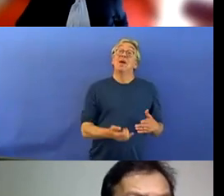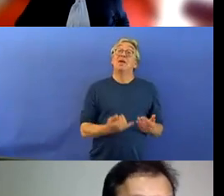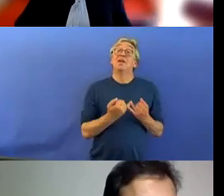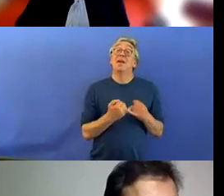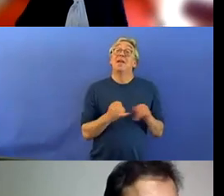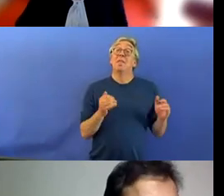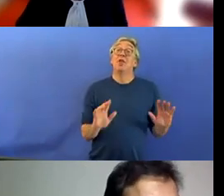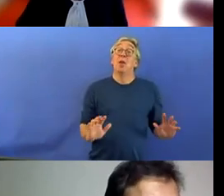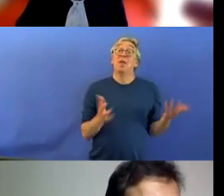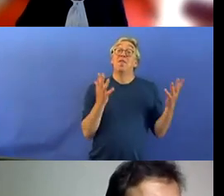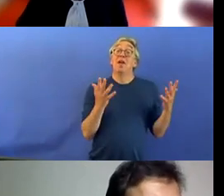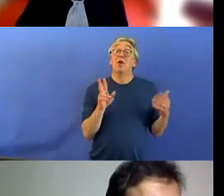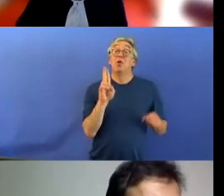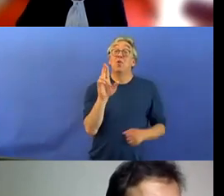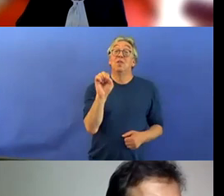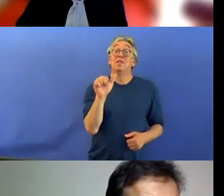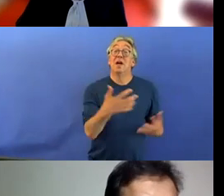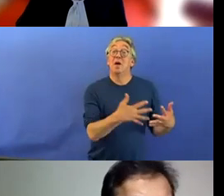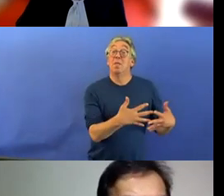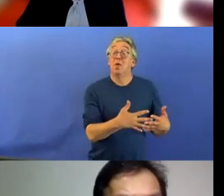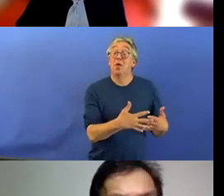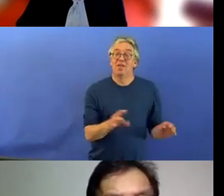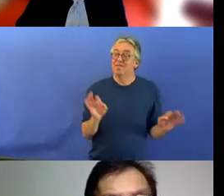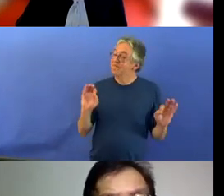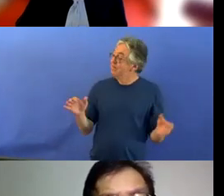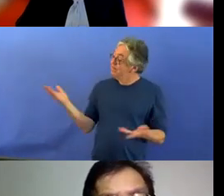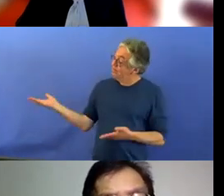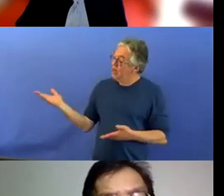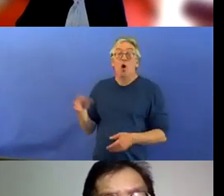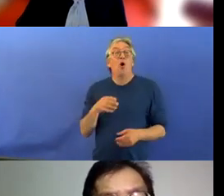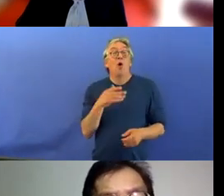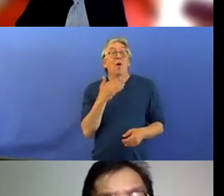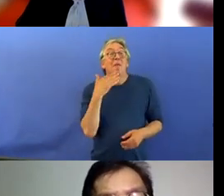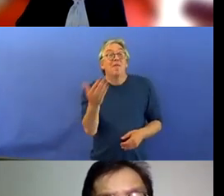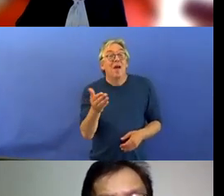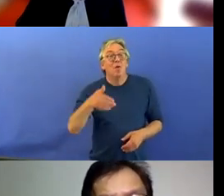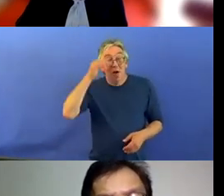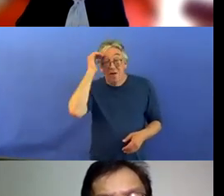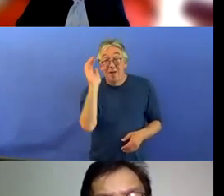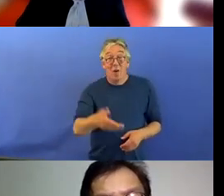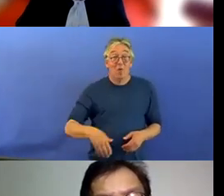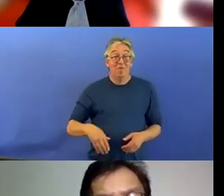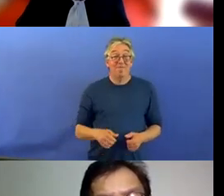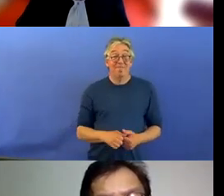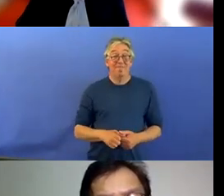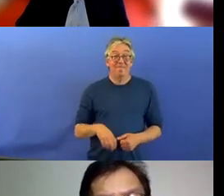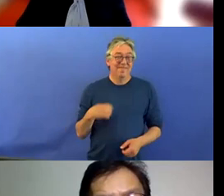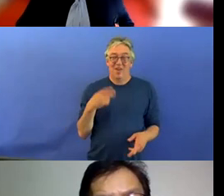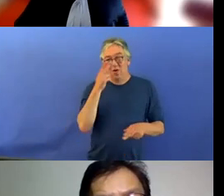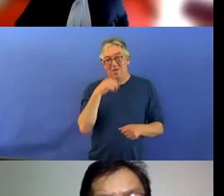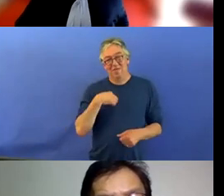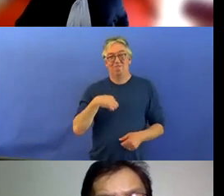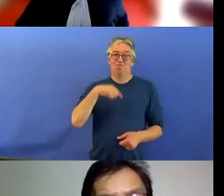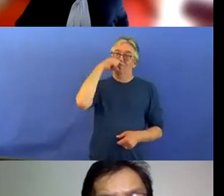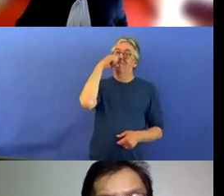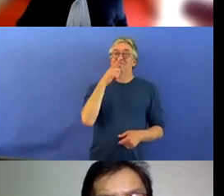the floor is yours. Thank you so much. Welcome everybody and hello. It's an absolute honor to be with you today,